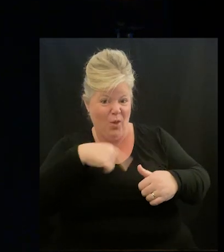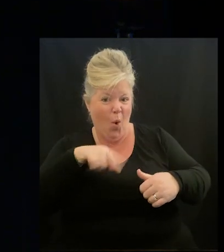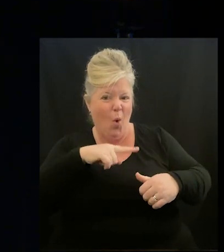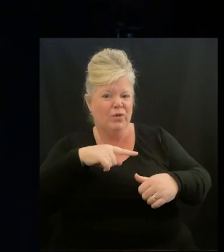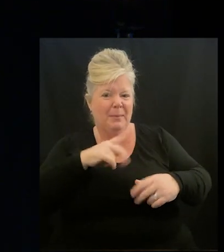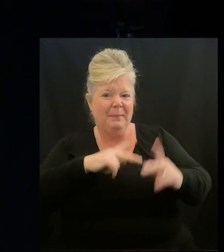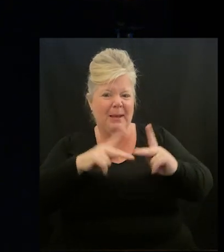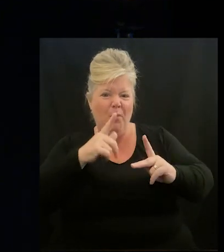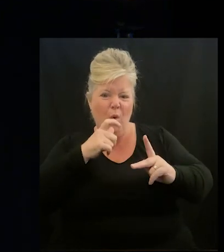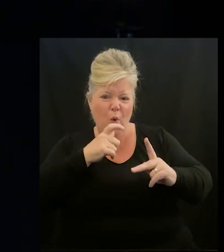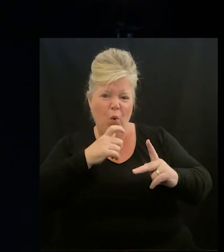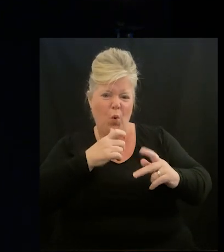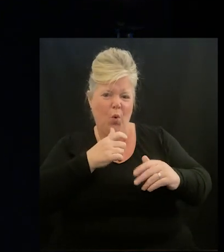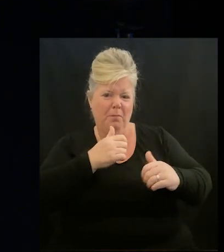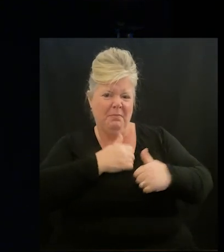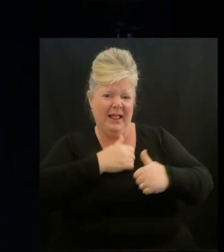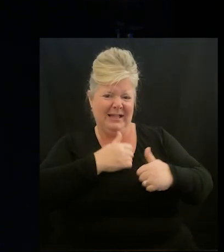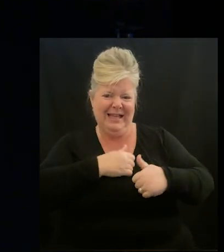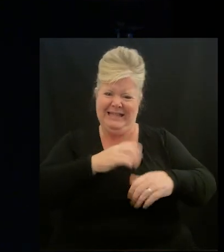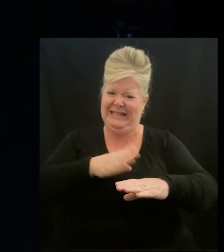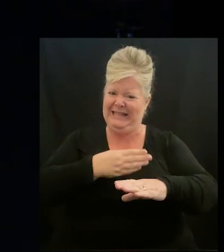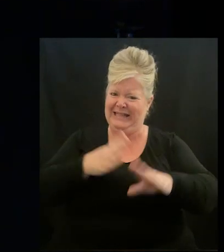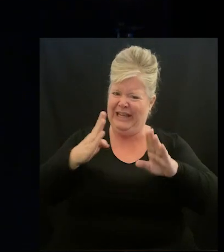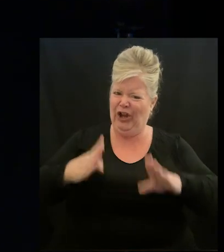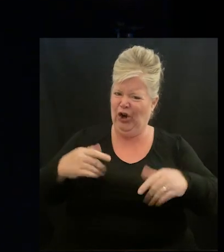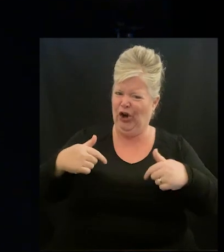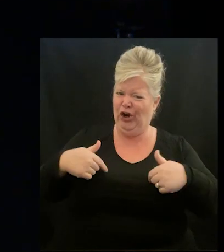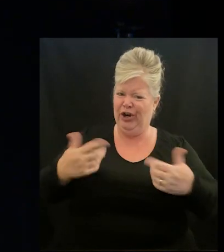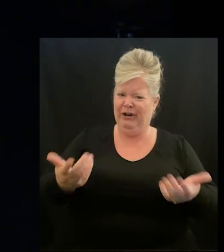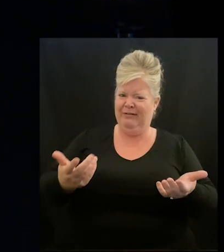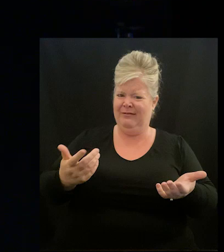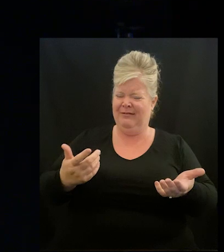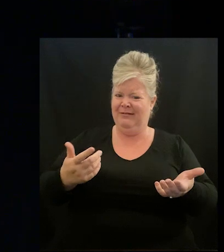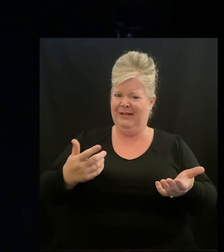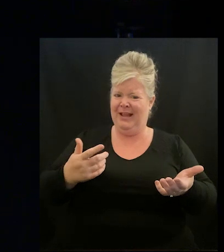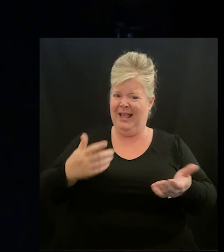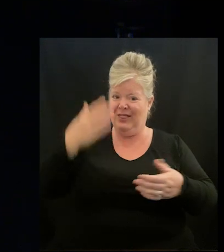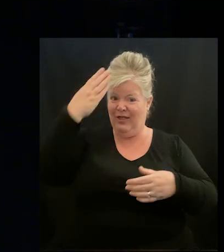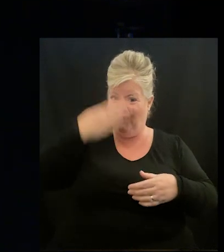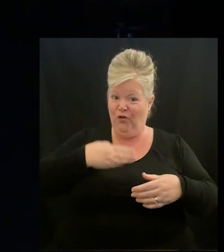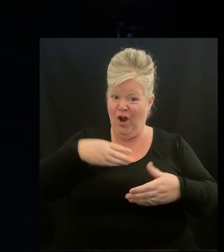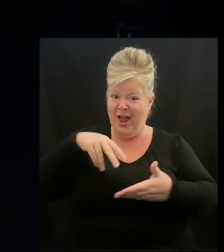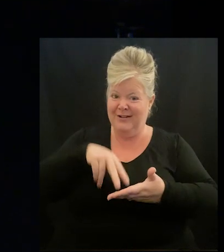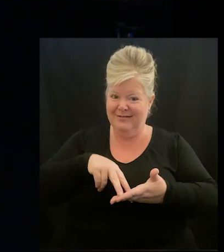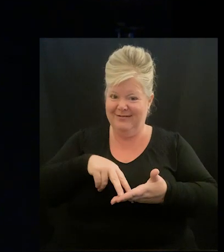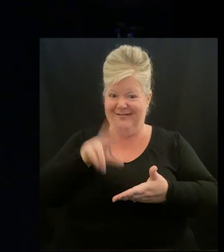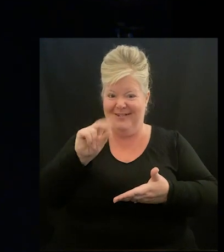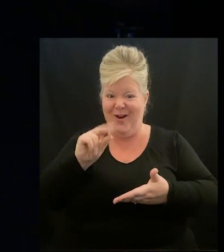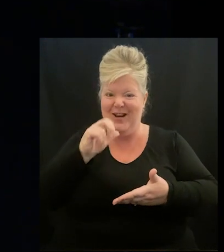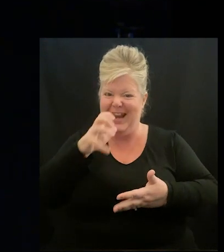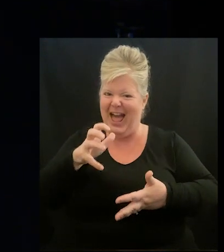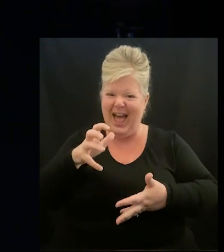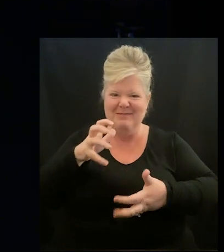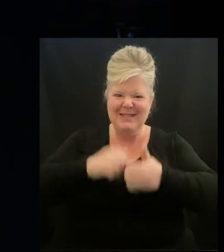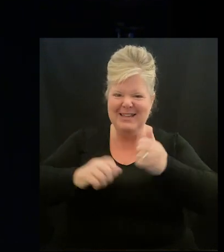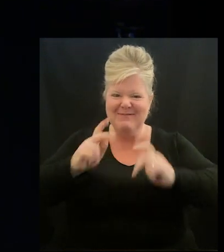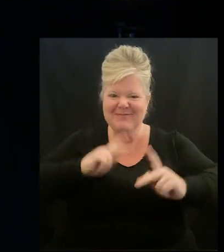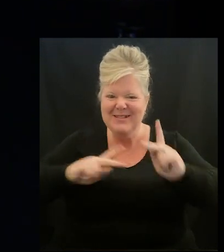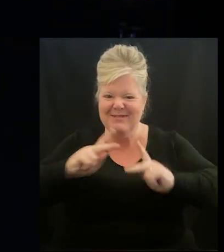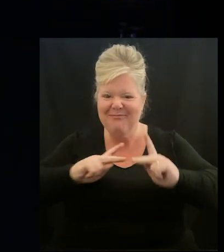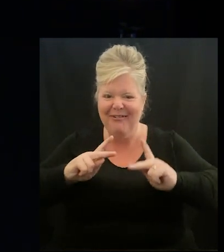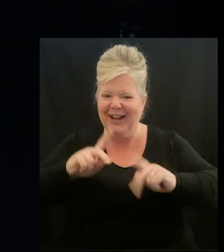me? Singers are not exactly, I'm a singer, we're not exactly known to be the most ferocious people,